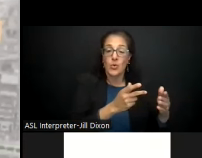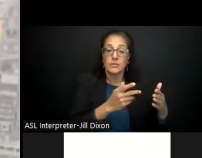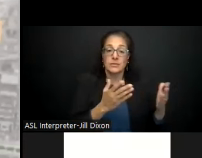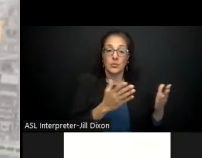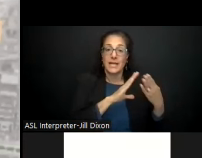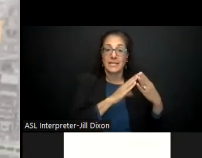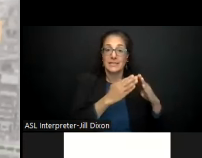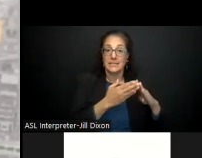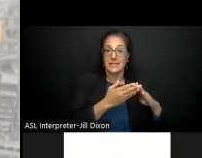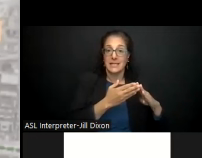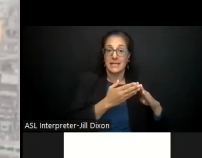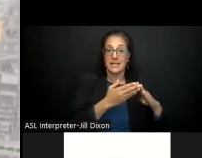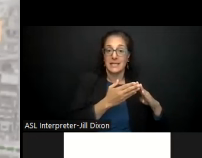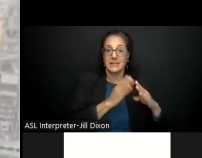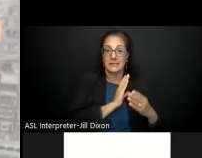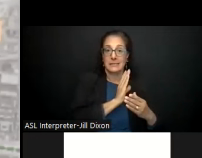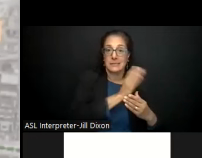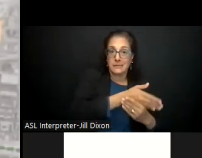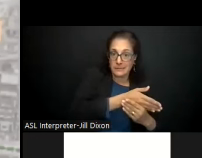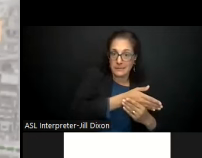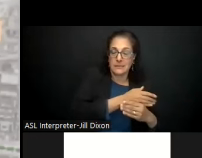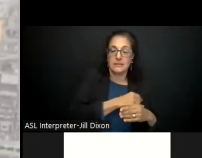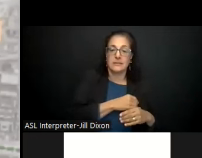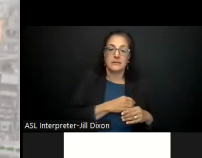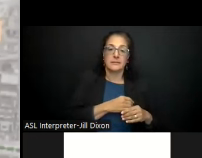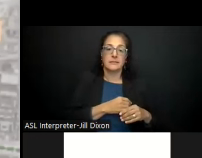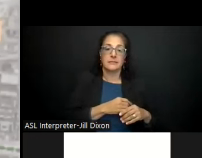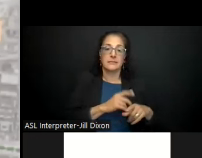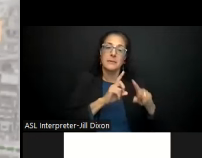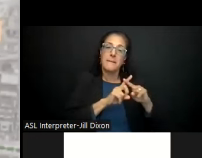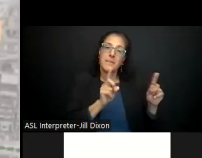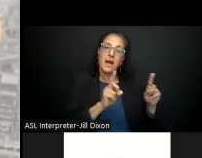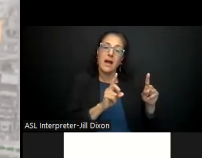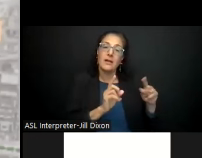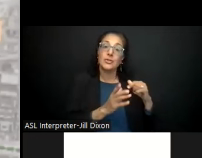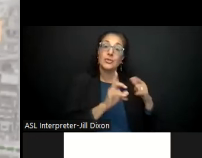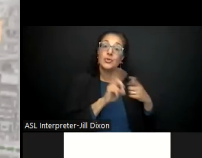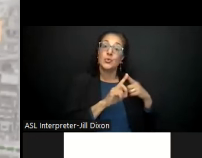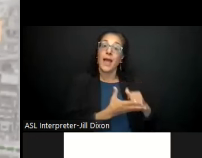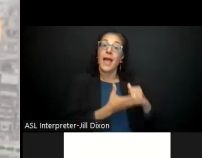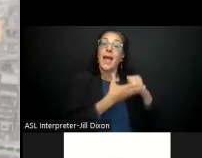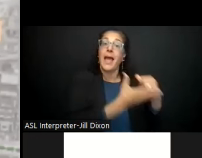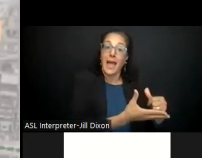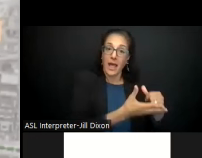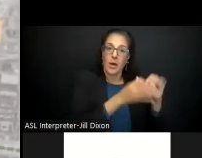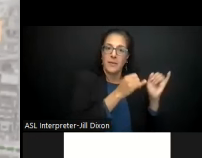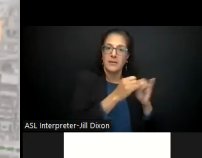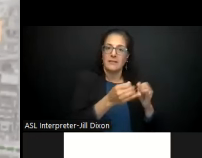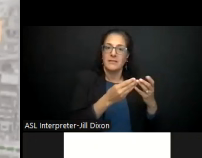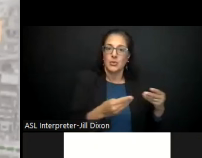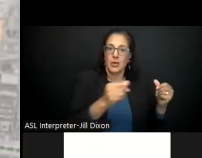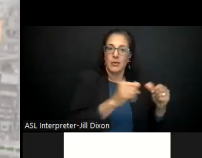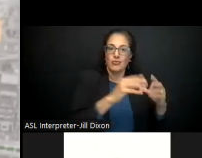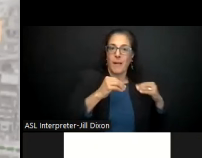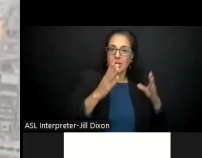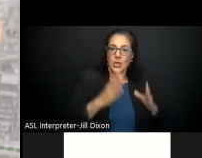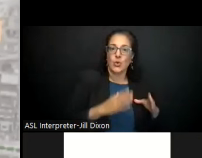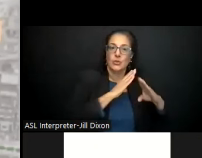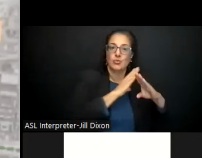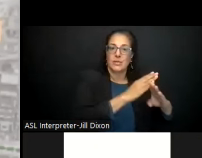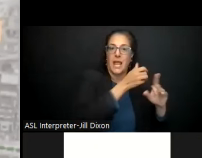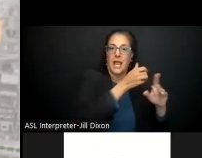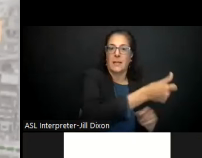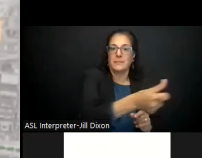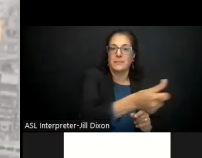city intervene, but in a way to help individual property owners protect themselves. So this